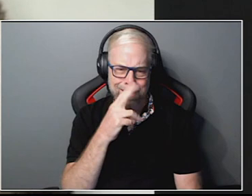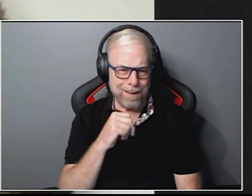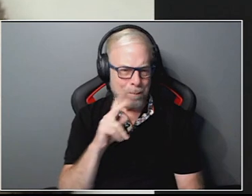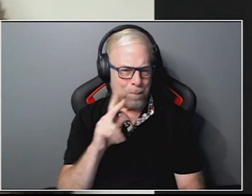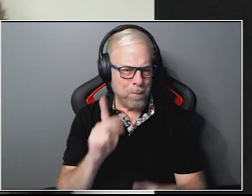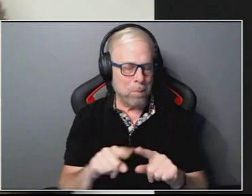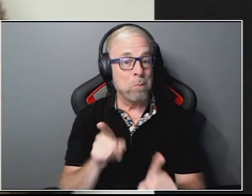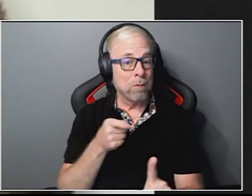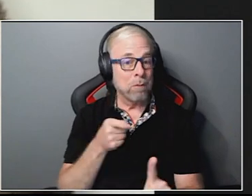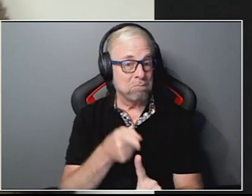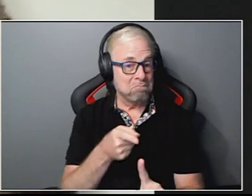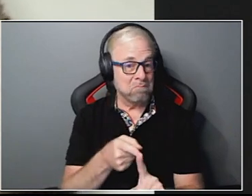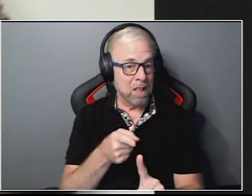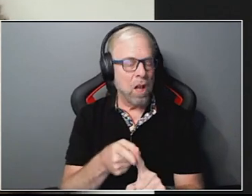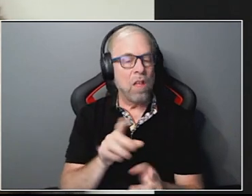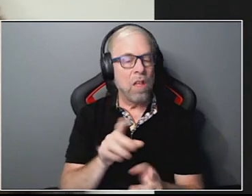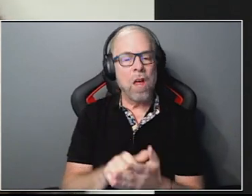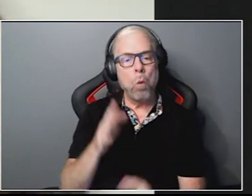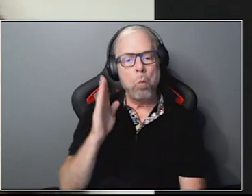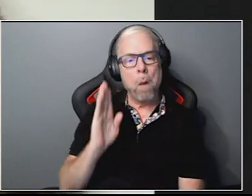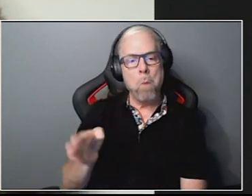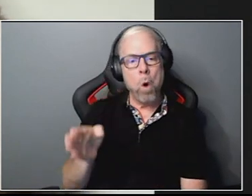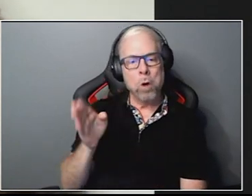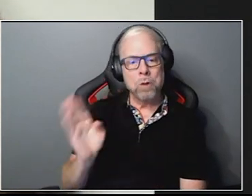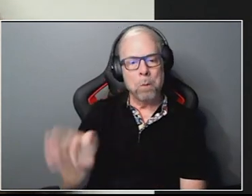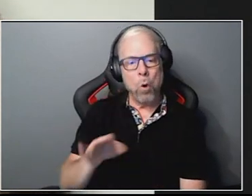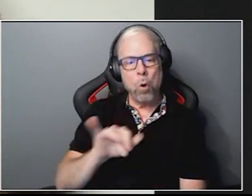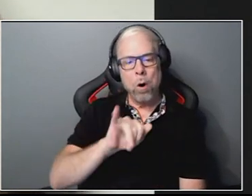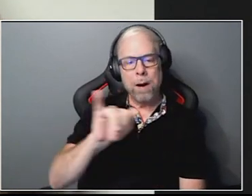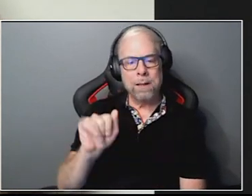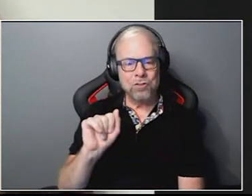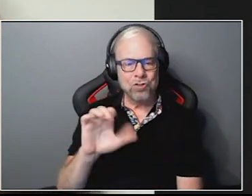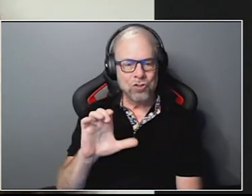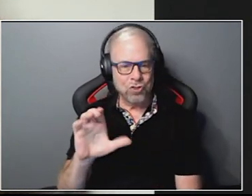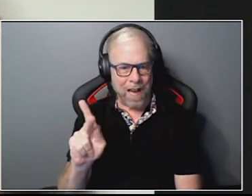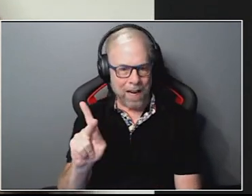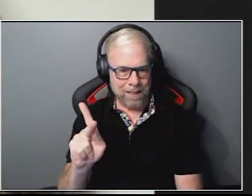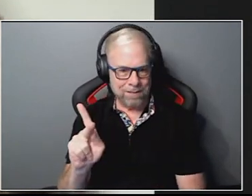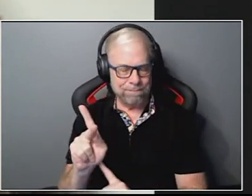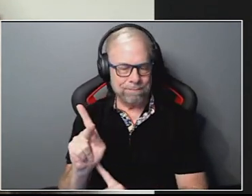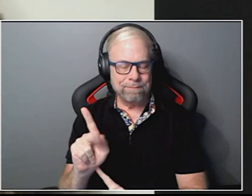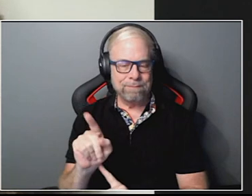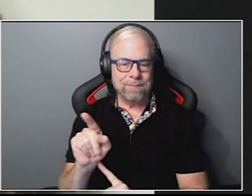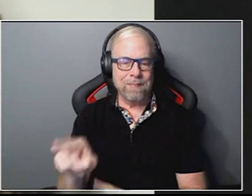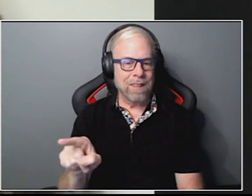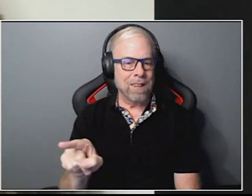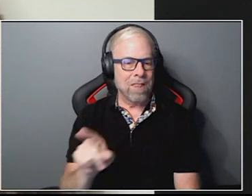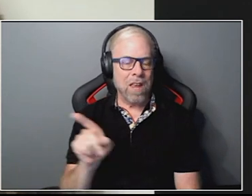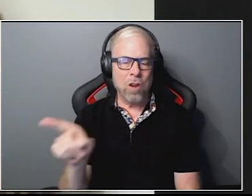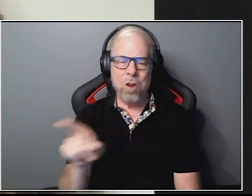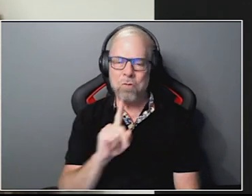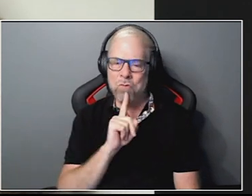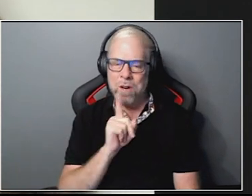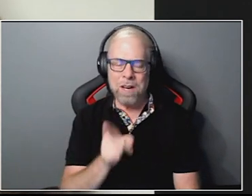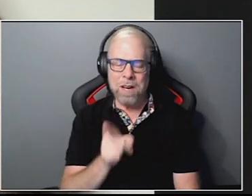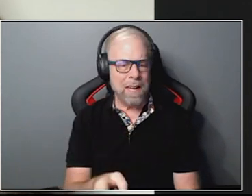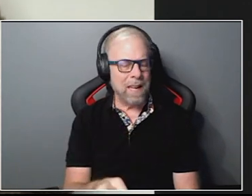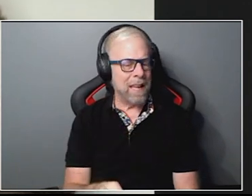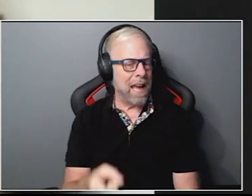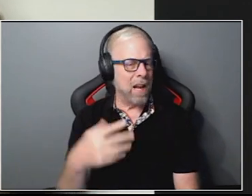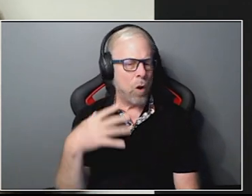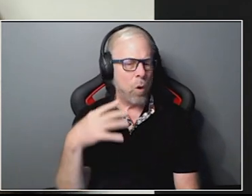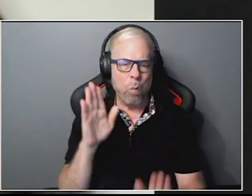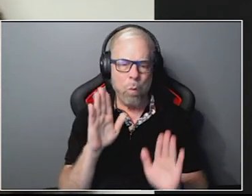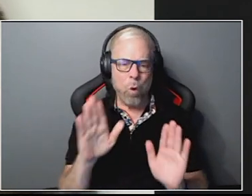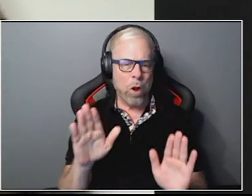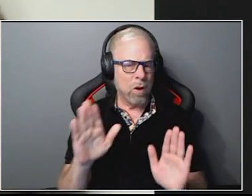was Baltimore Jack. Whoa. Baltimore Jack had influenced my life. You would not